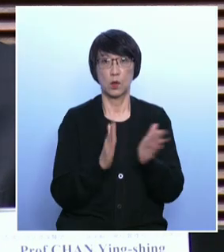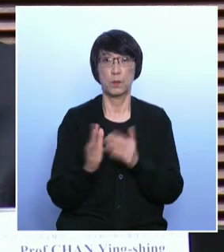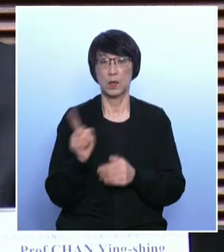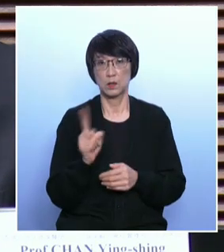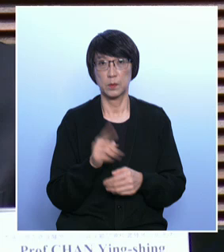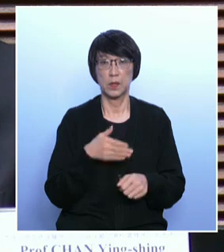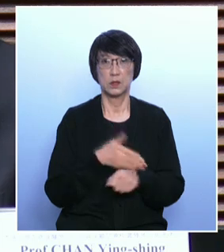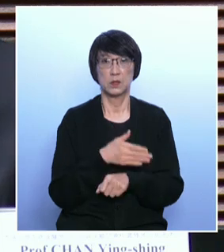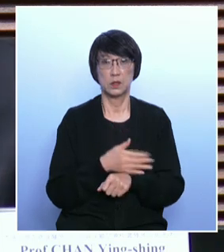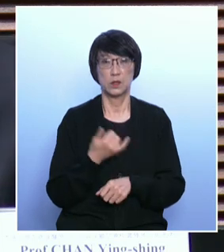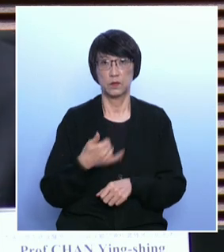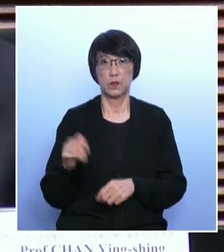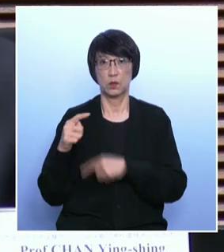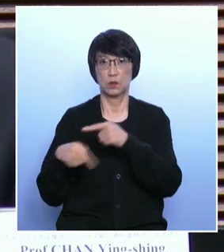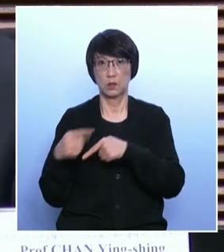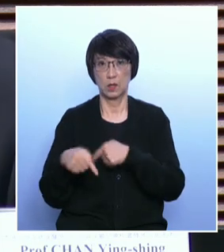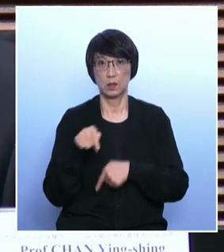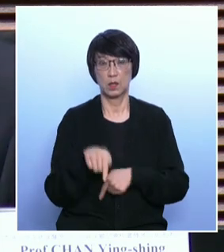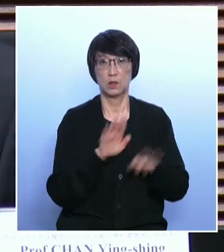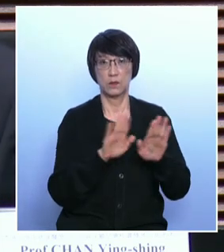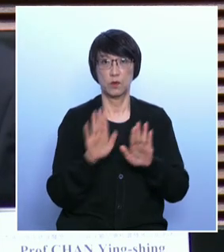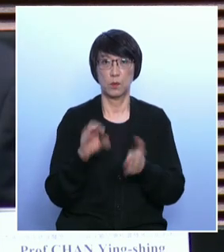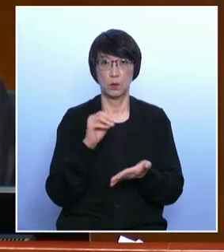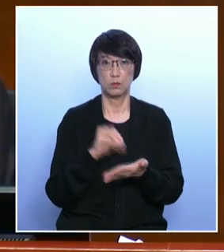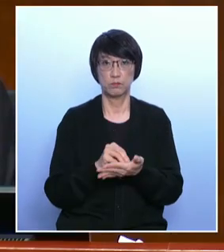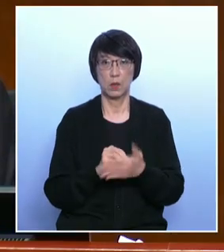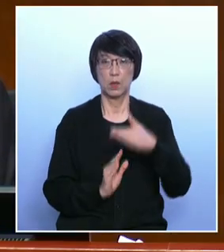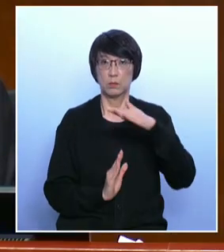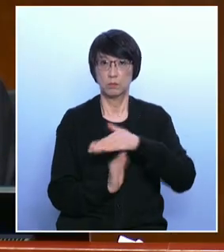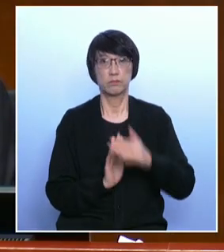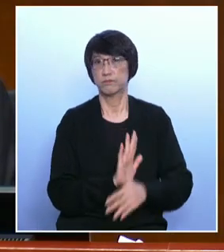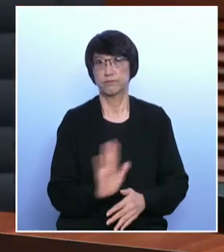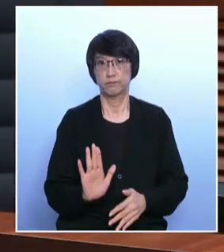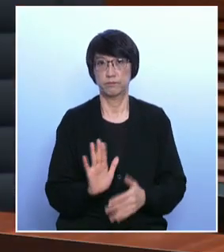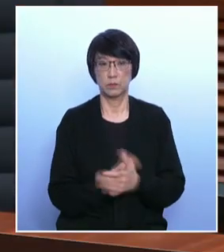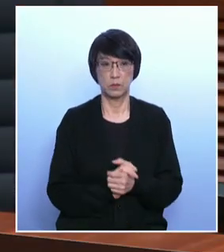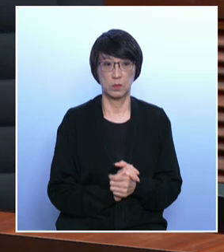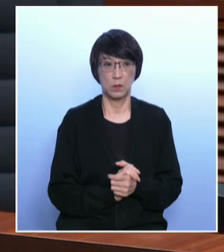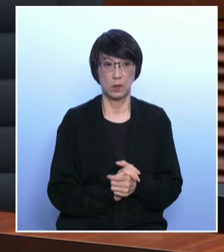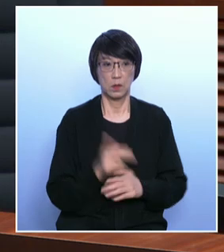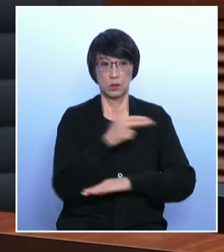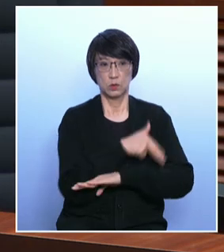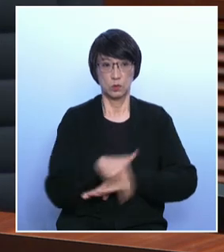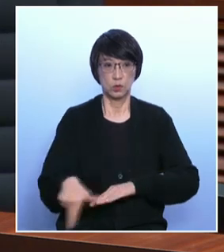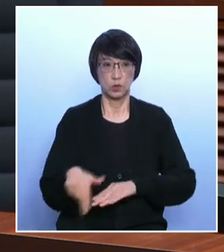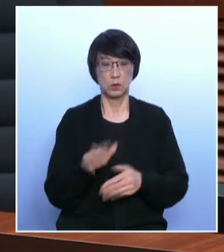departments whether we can maintain the provision of these services during the construction project.